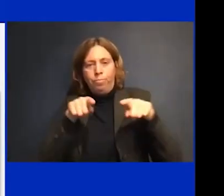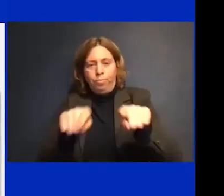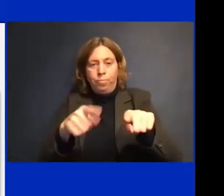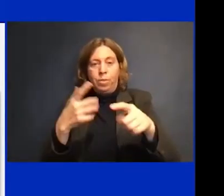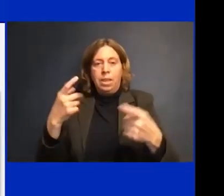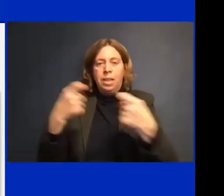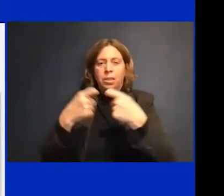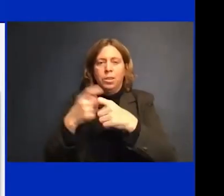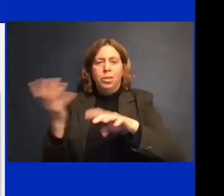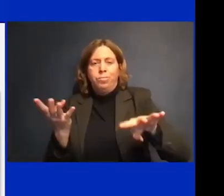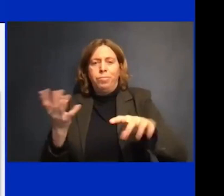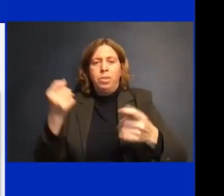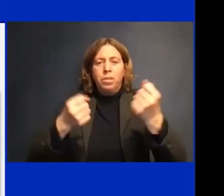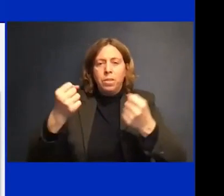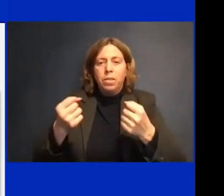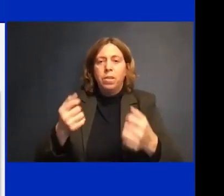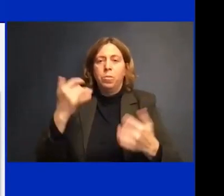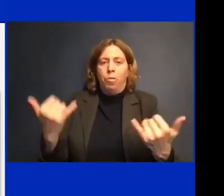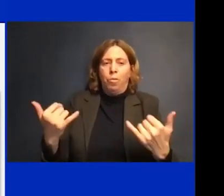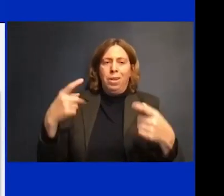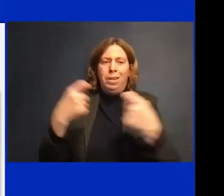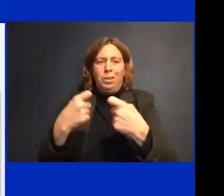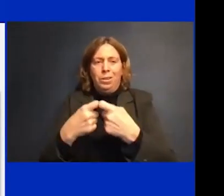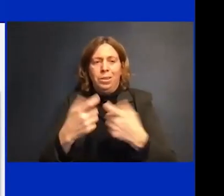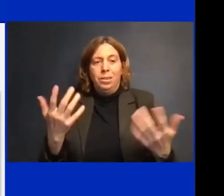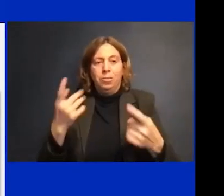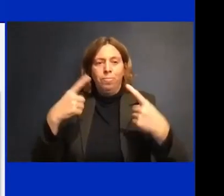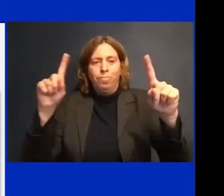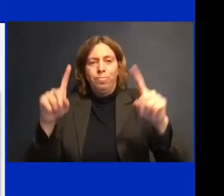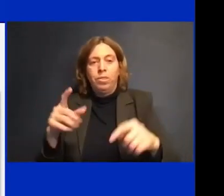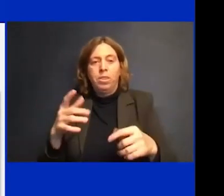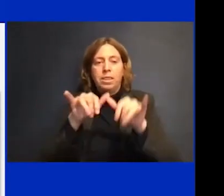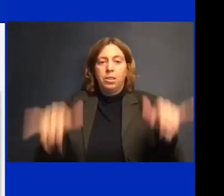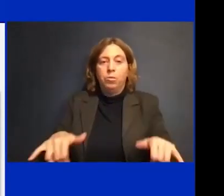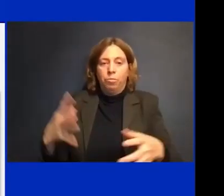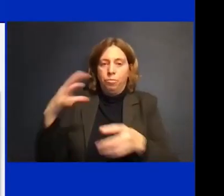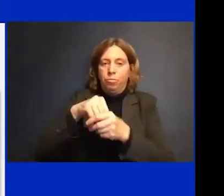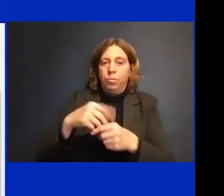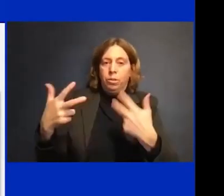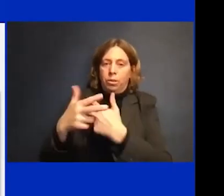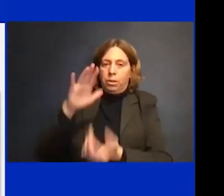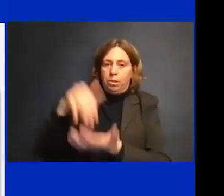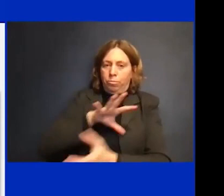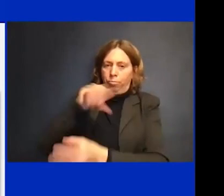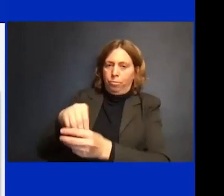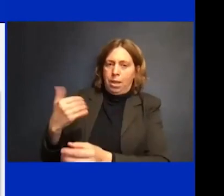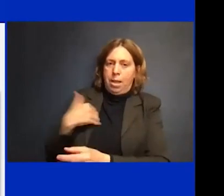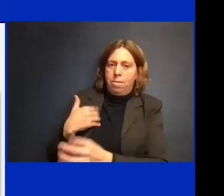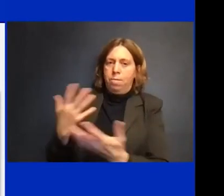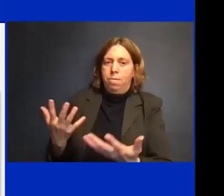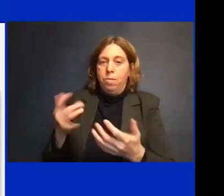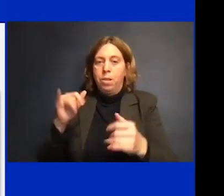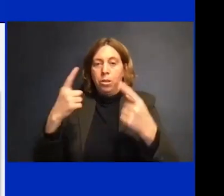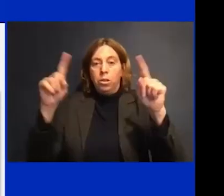changes and the incorporation of modern energy-efficient systems within the terminal, striving towards a net zero carbon